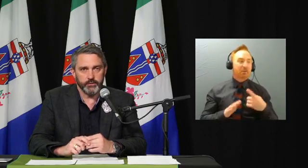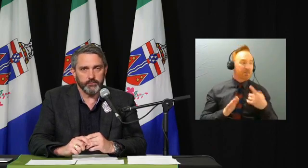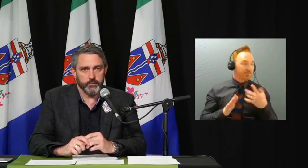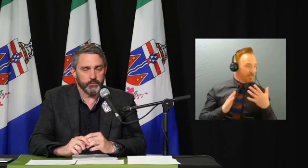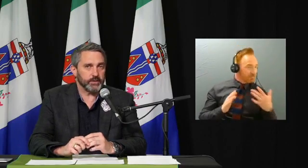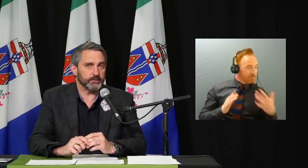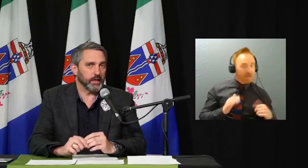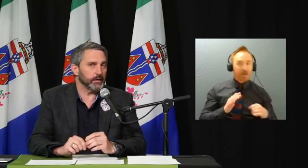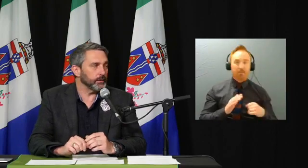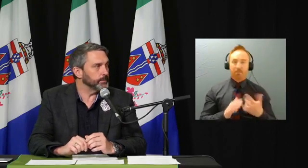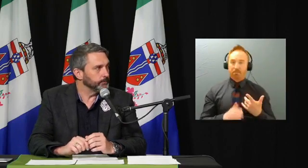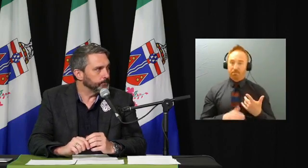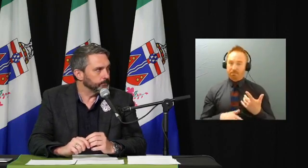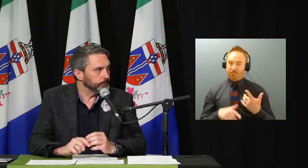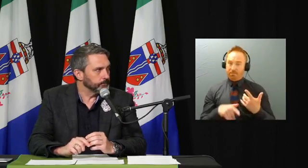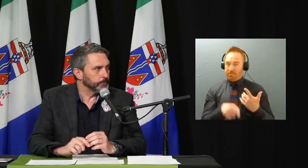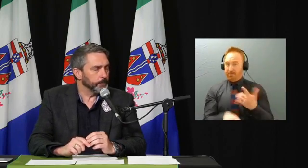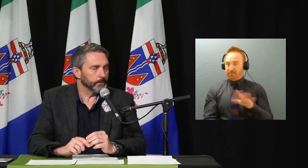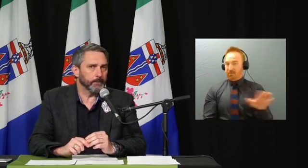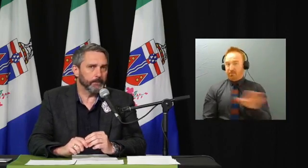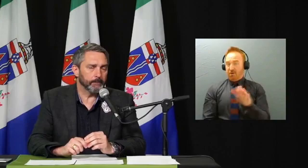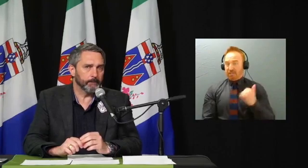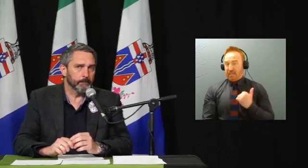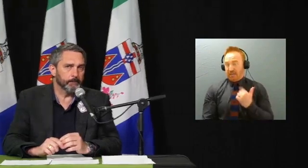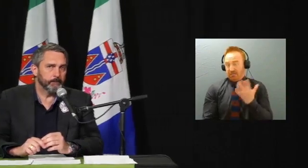of the provision for the rest of Canada.